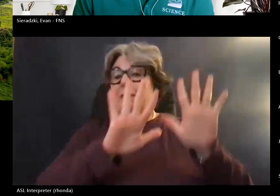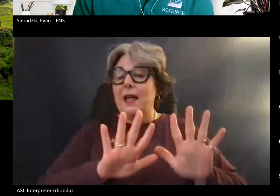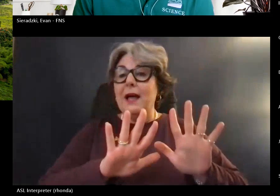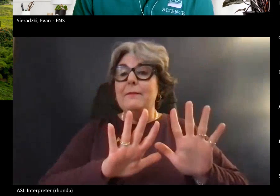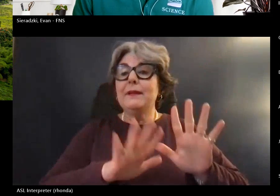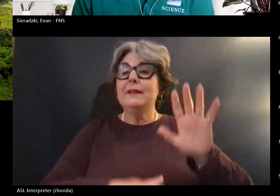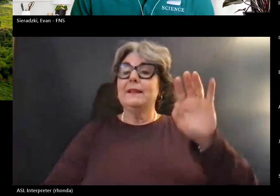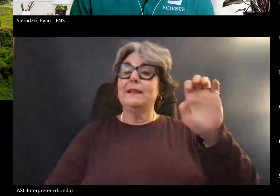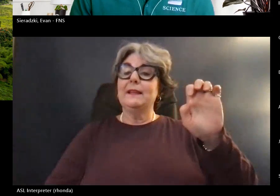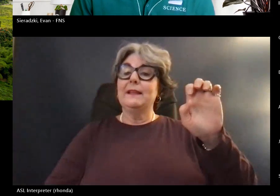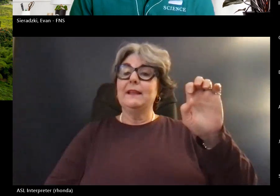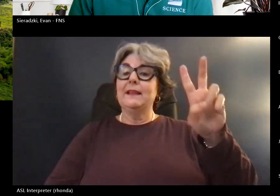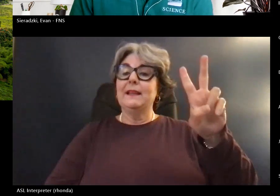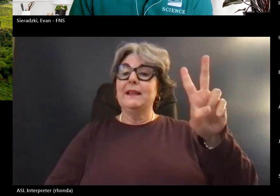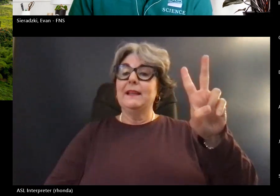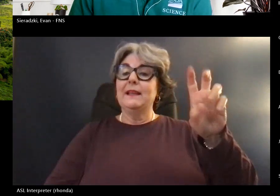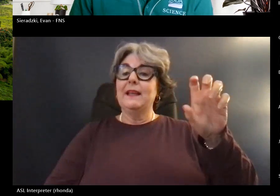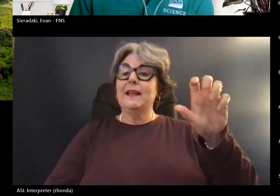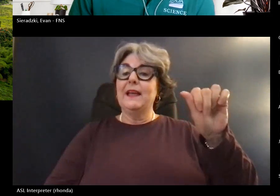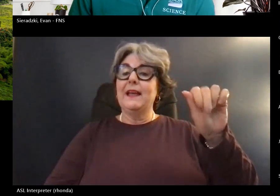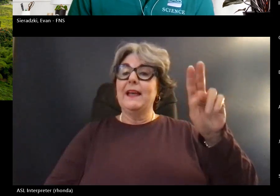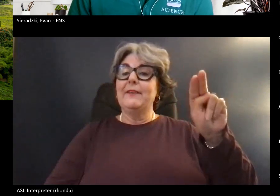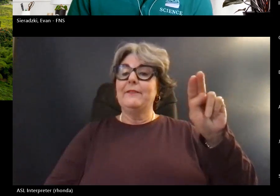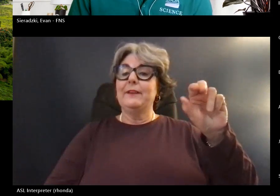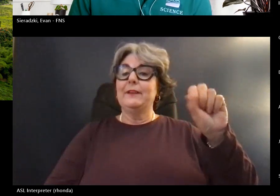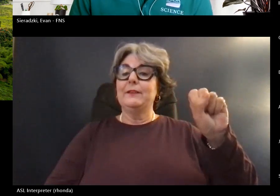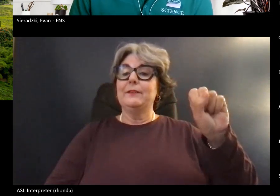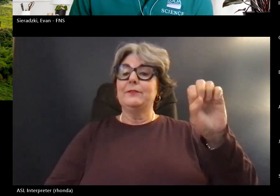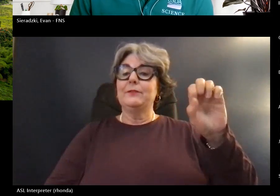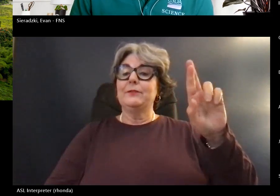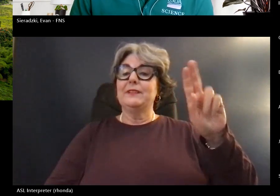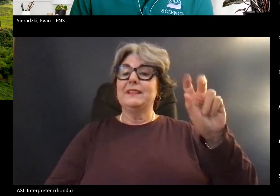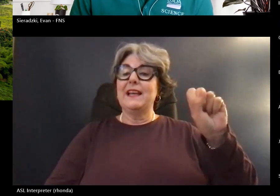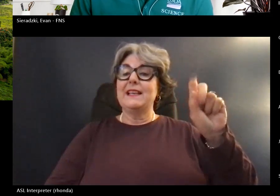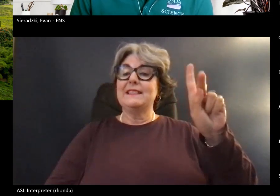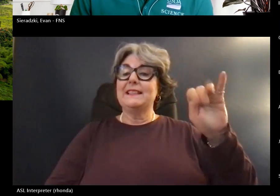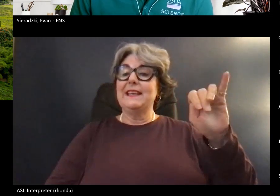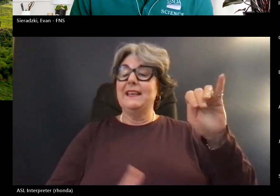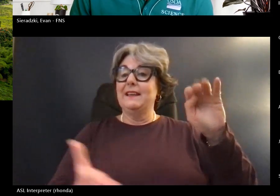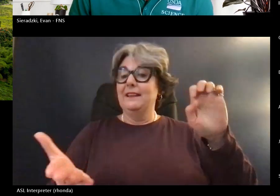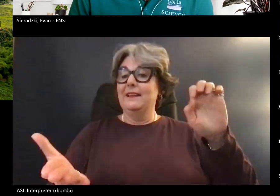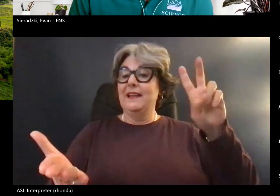Evan Sieradzki, and he's with the Office of the Secretary. So, Evan, take it away.